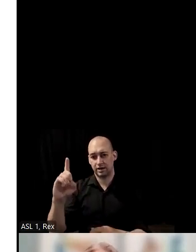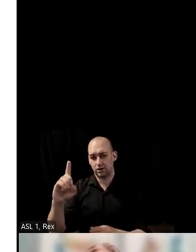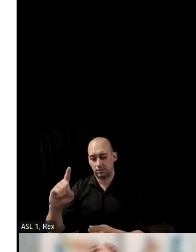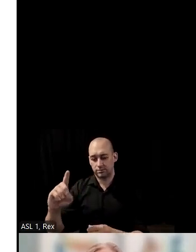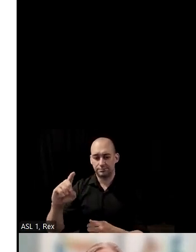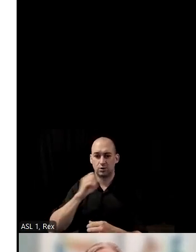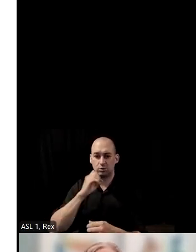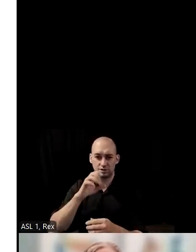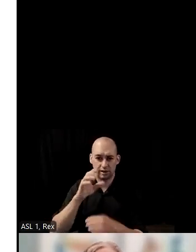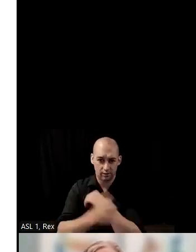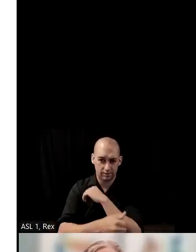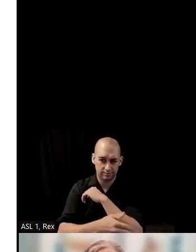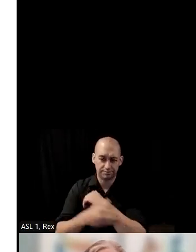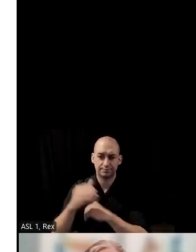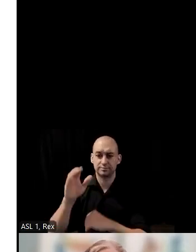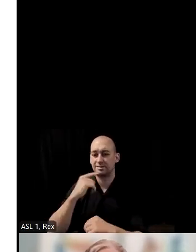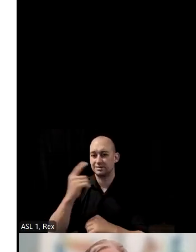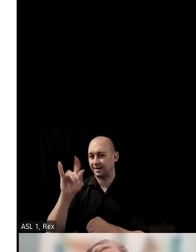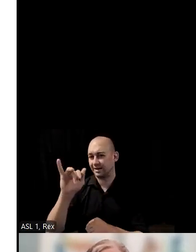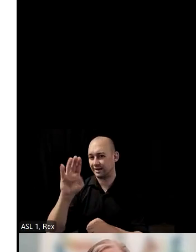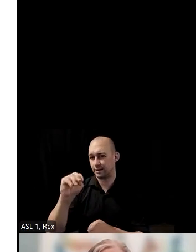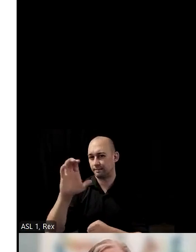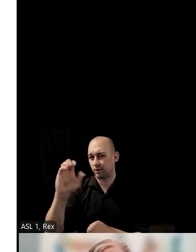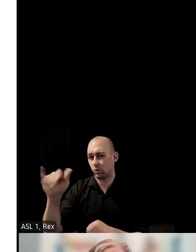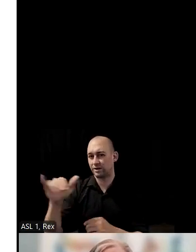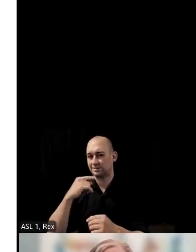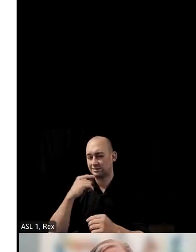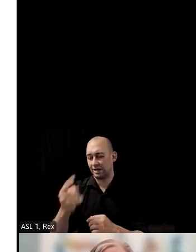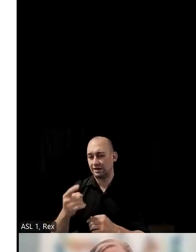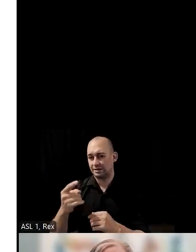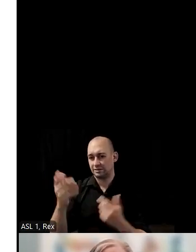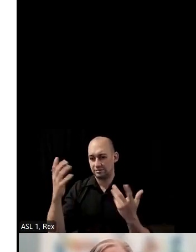was actually mentioned by Kim McCoy at the top of her comments.